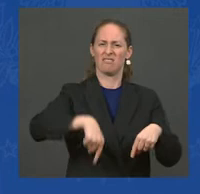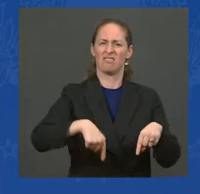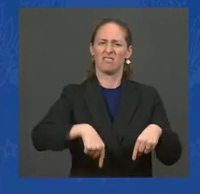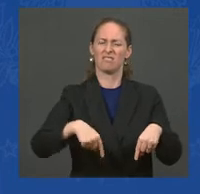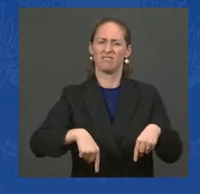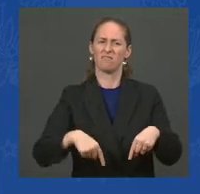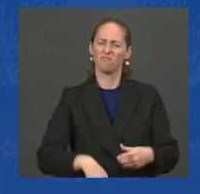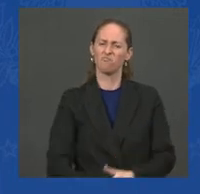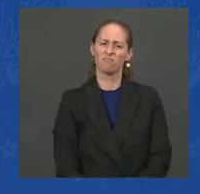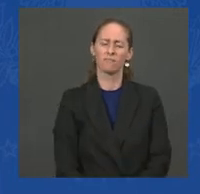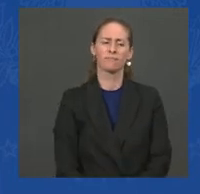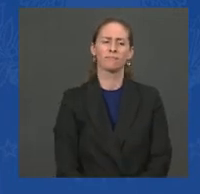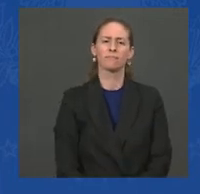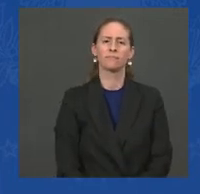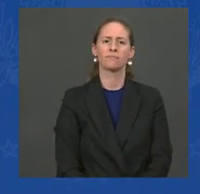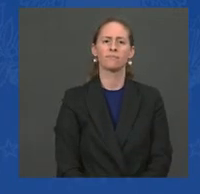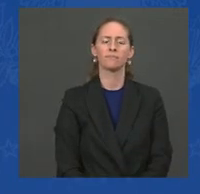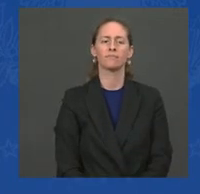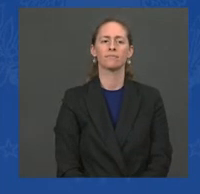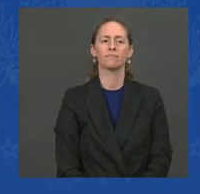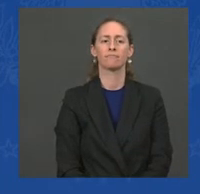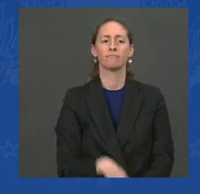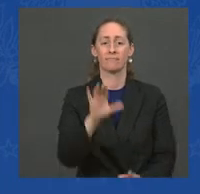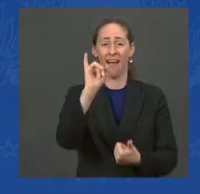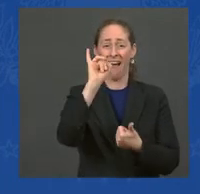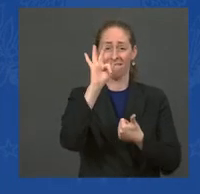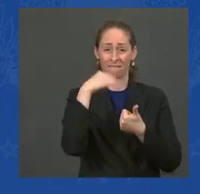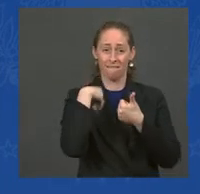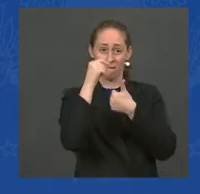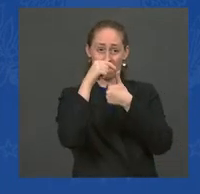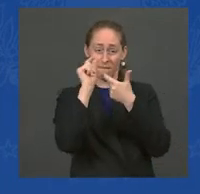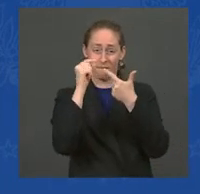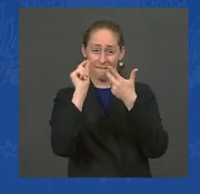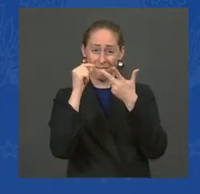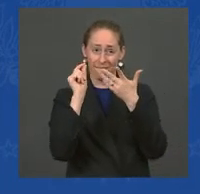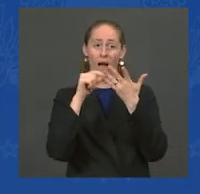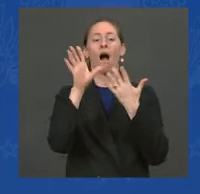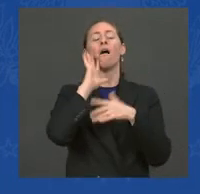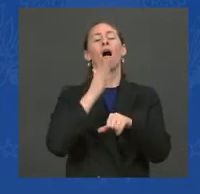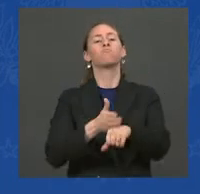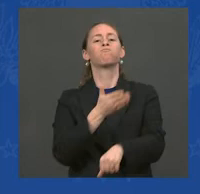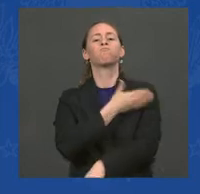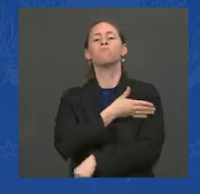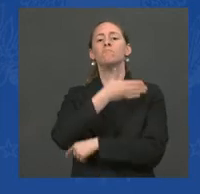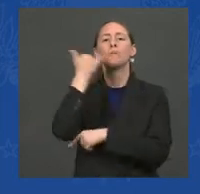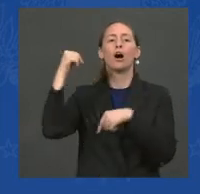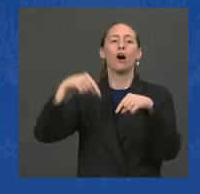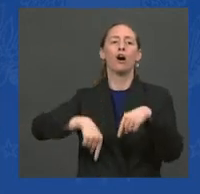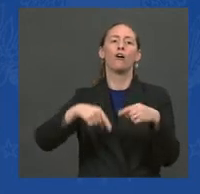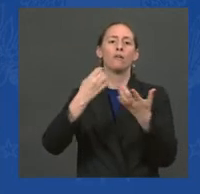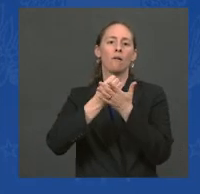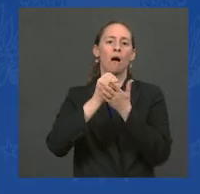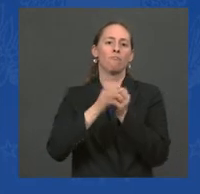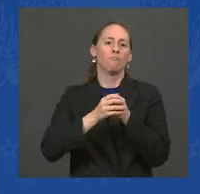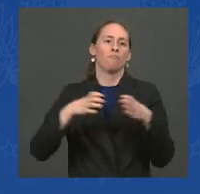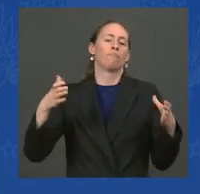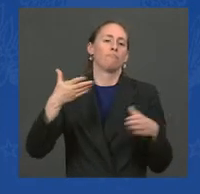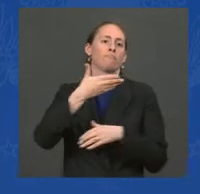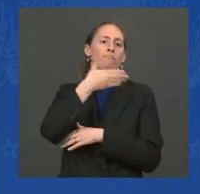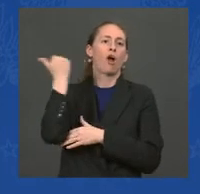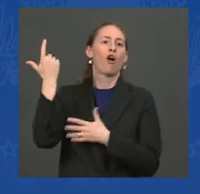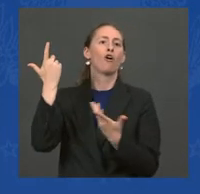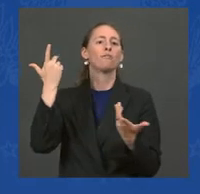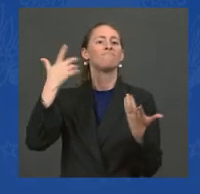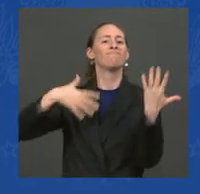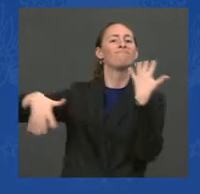done, we're going to breathe new life into our economy and our workforce, and we're going to breathe cleaner air at the same time. These are the kinds